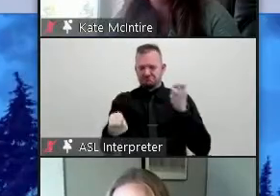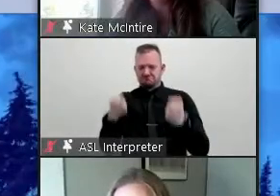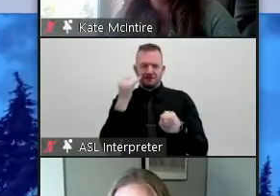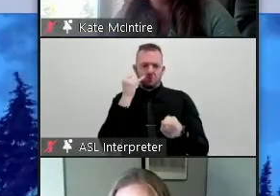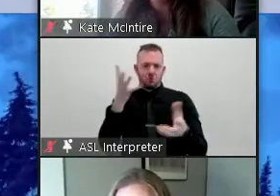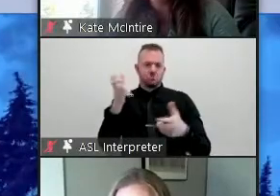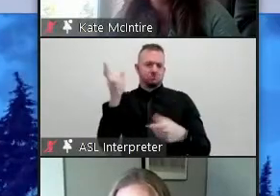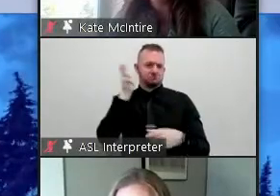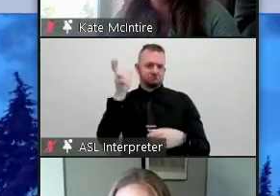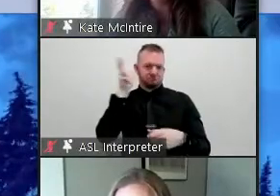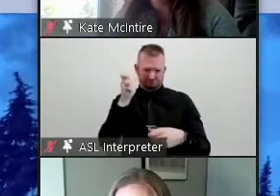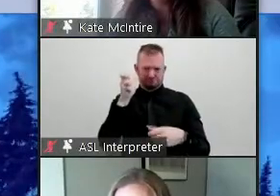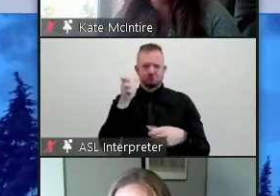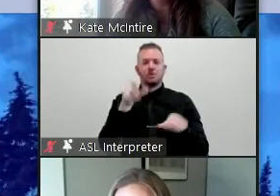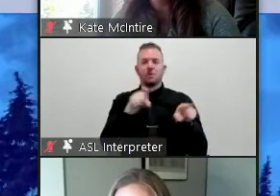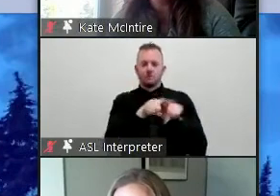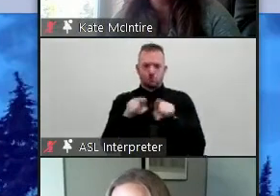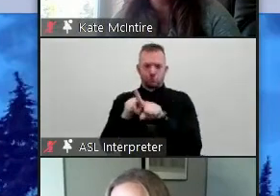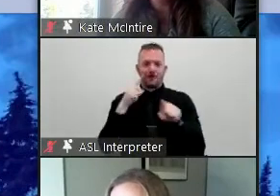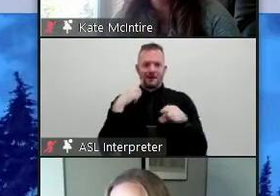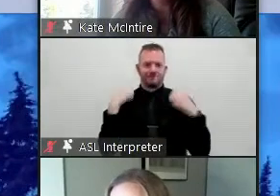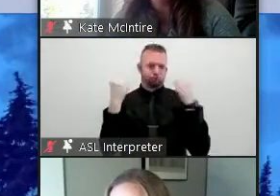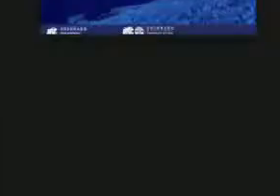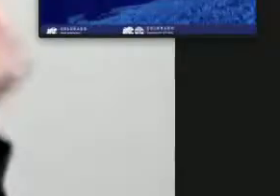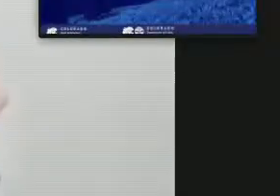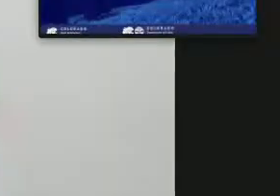adjust any of those as well.